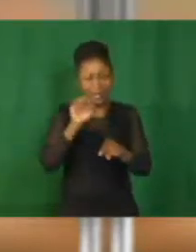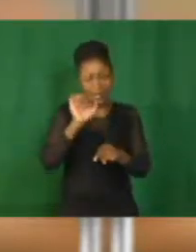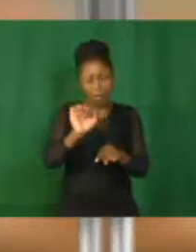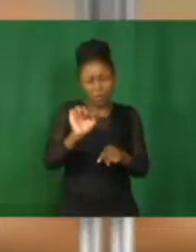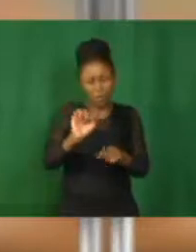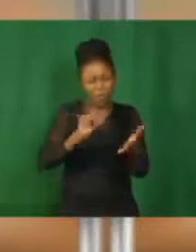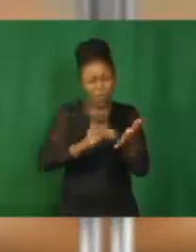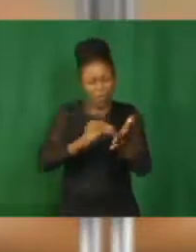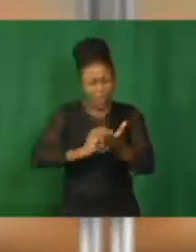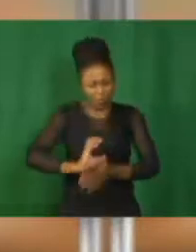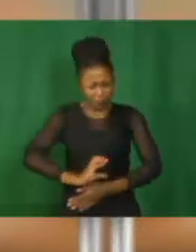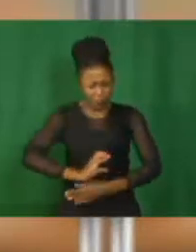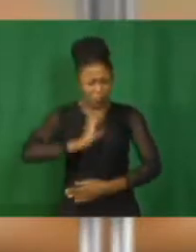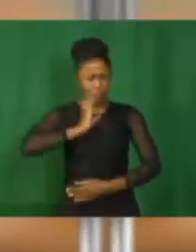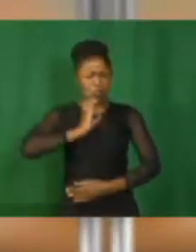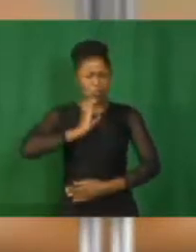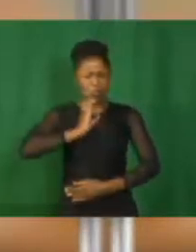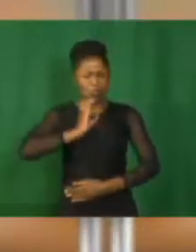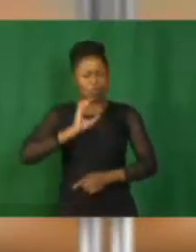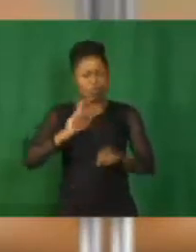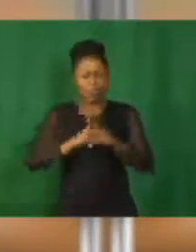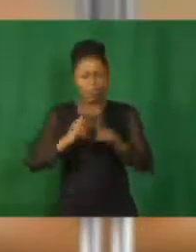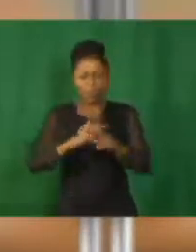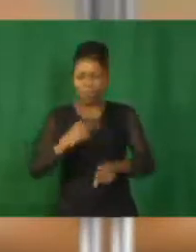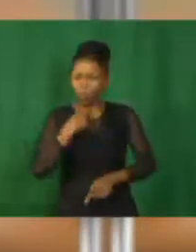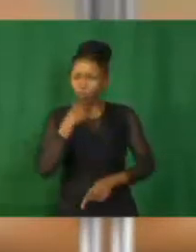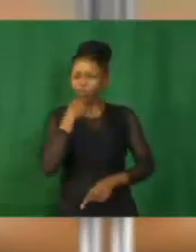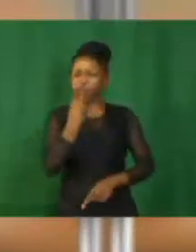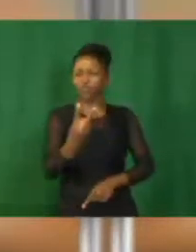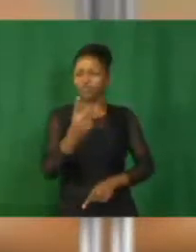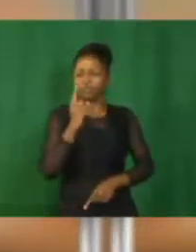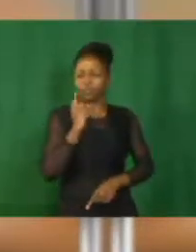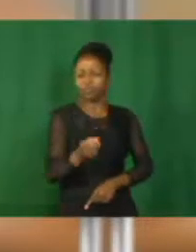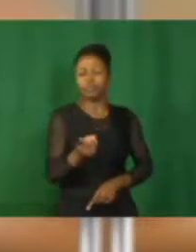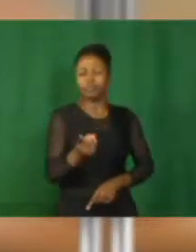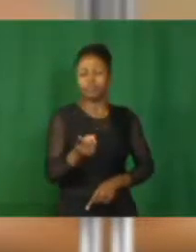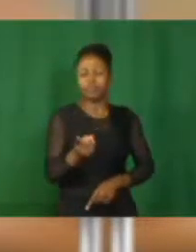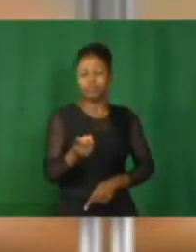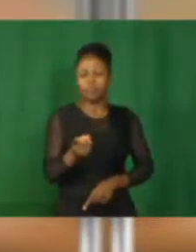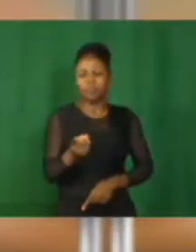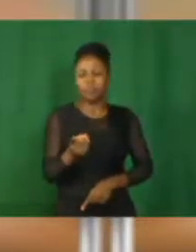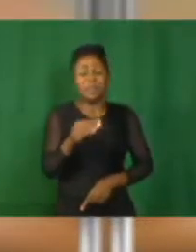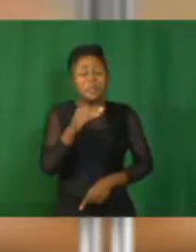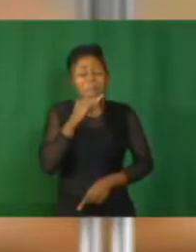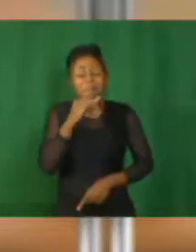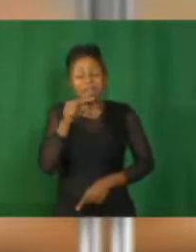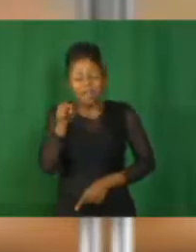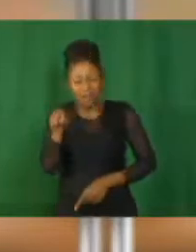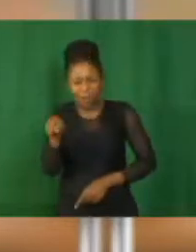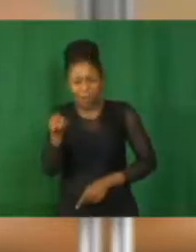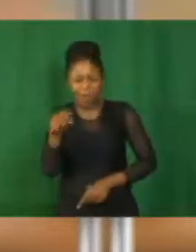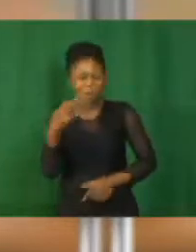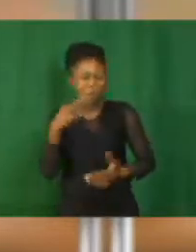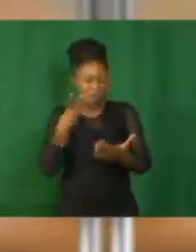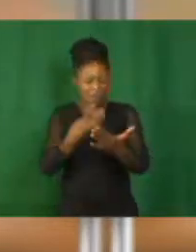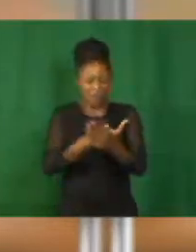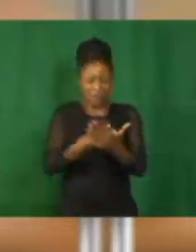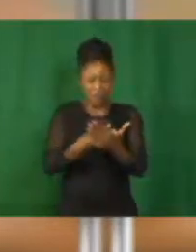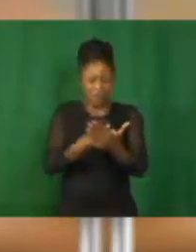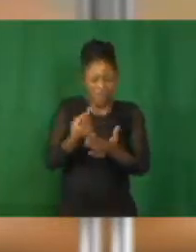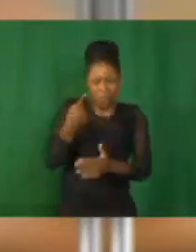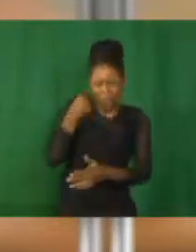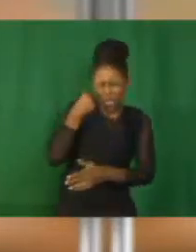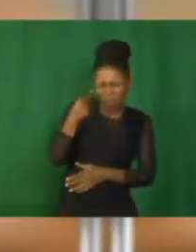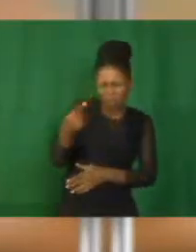we say he is an assertive someone? It means that Peter is the kind of a person who sees a need